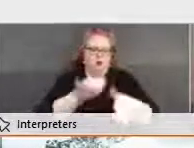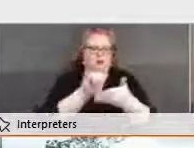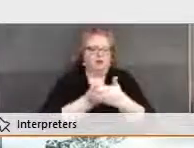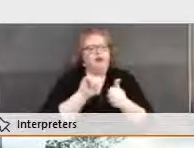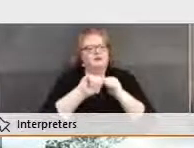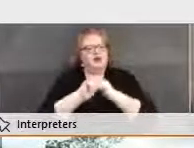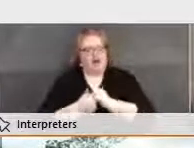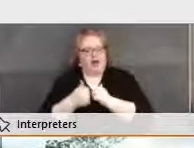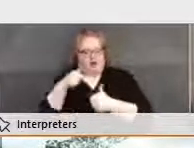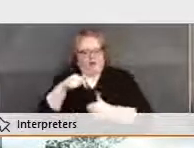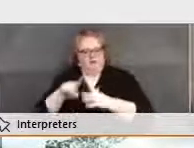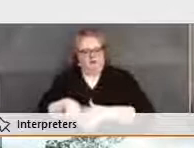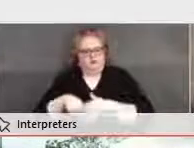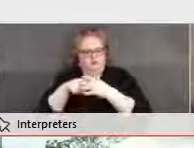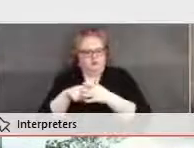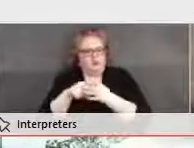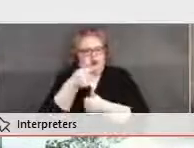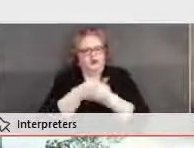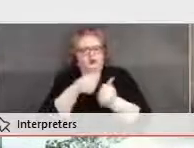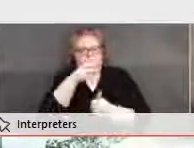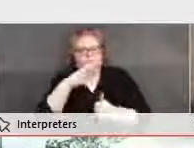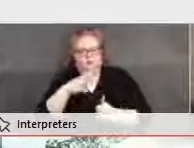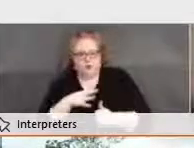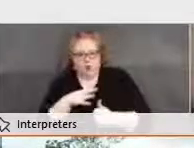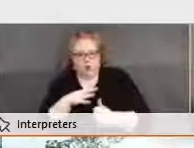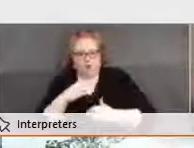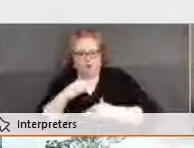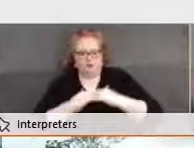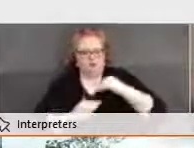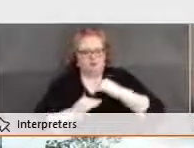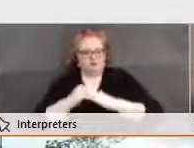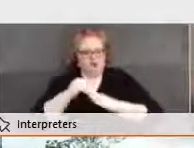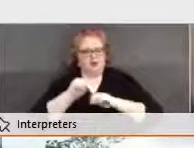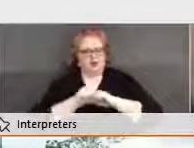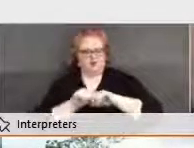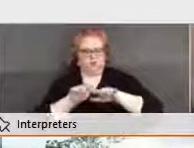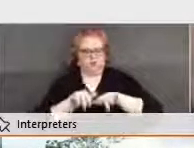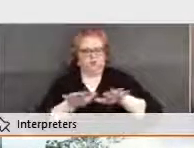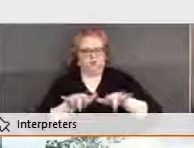each building on the work done by previous generations. And incidentally, I just want to